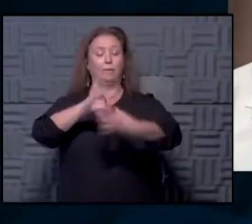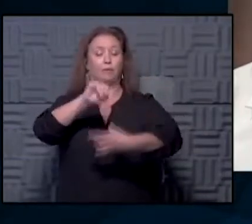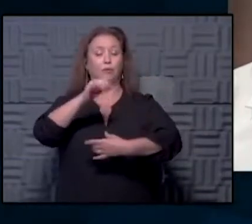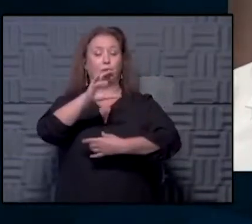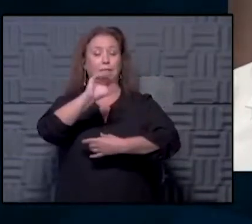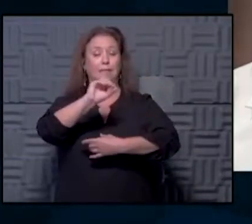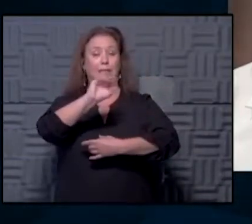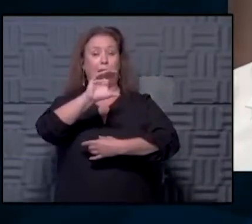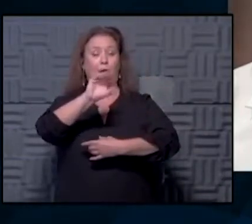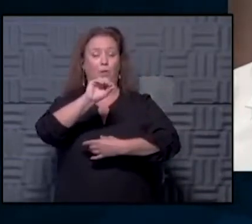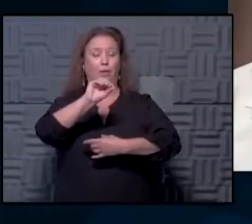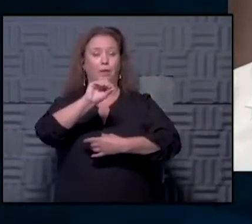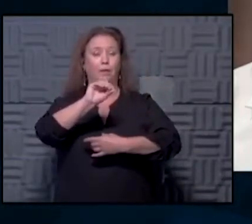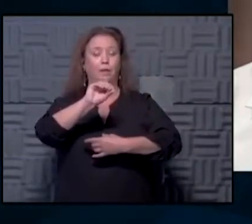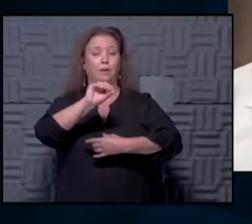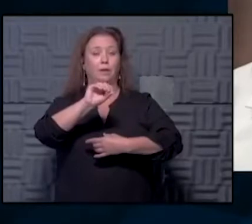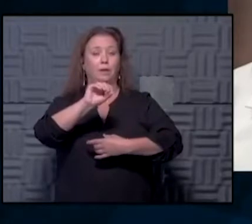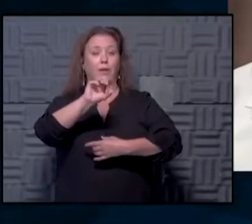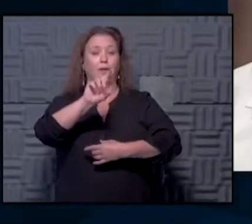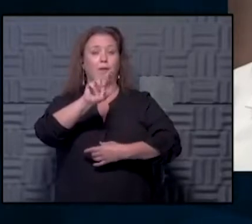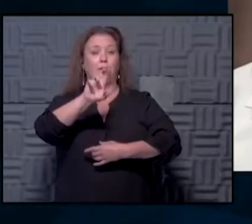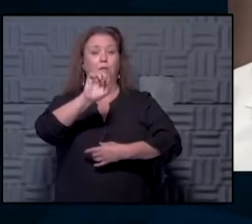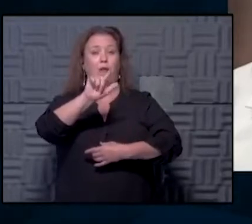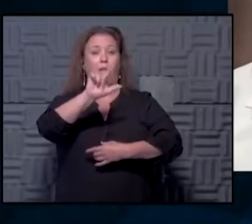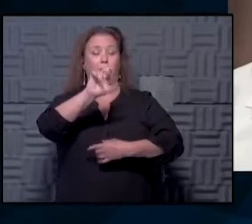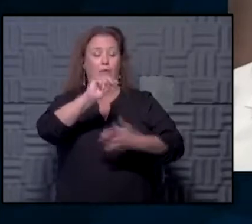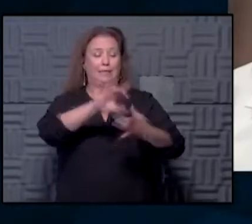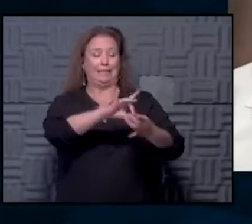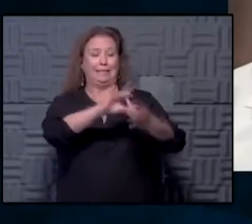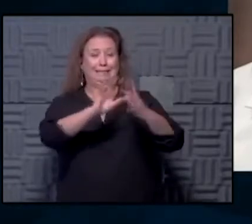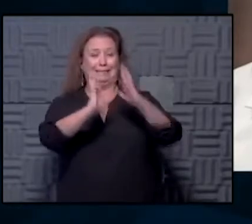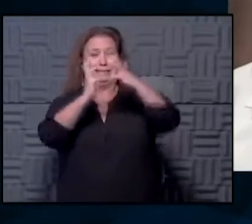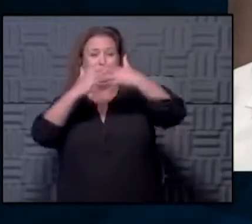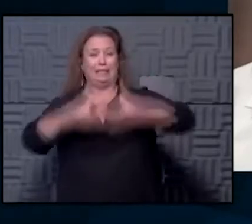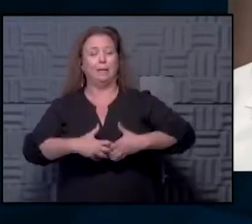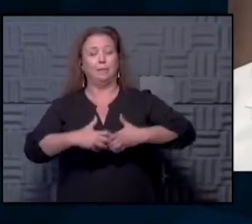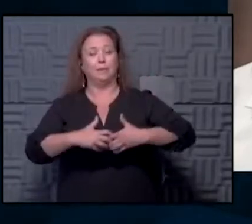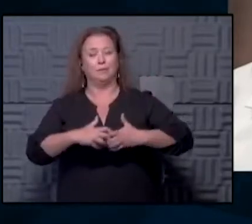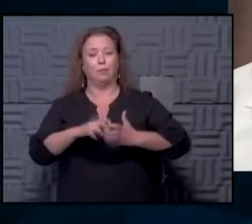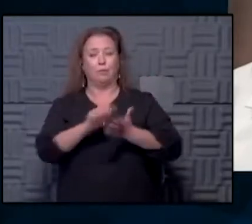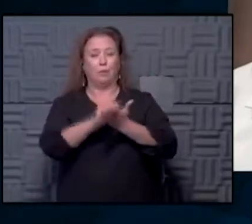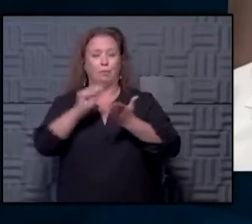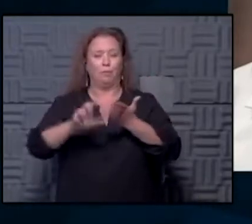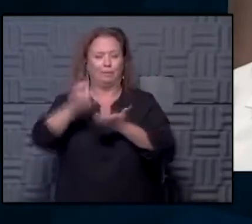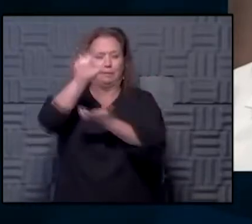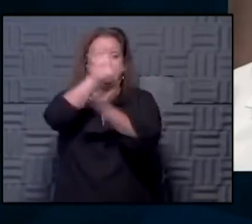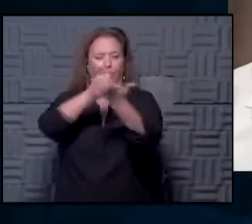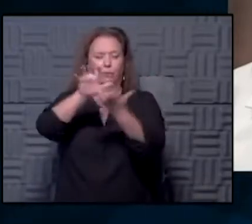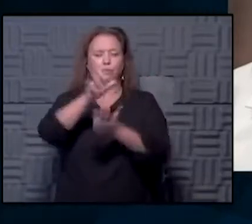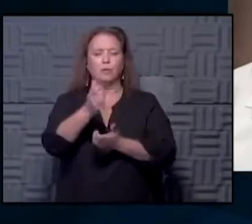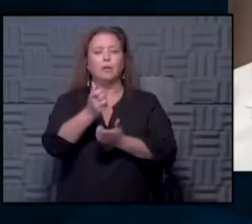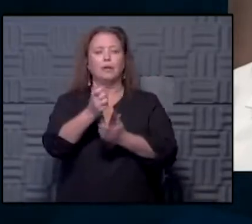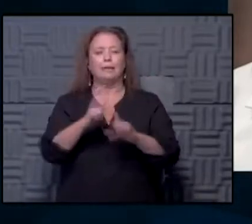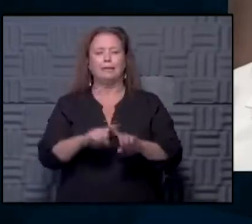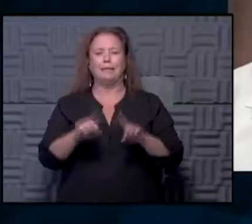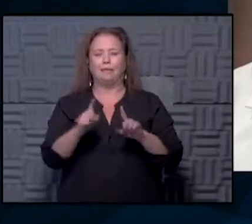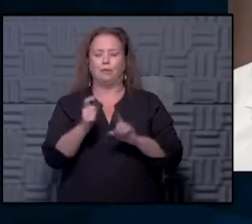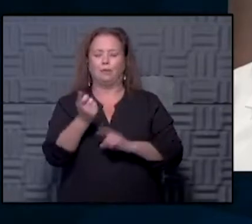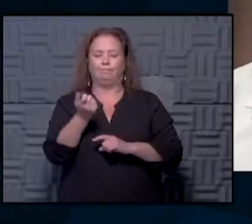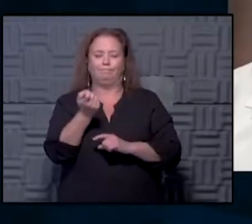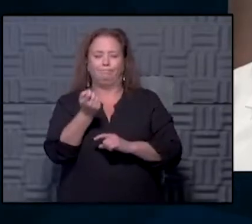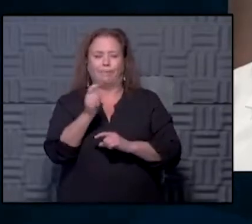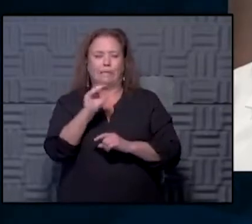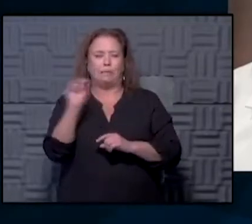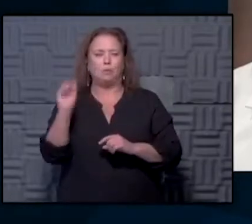Dr. Ariel Lemaster to sync it up so that it takes away the confusion. Overall, the differences are pretty small as a